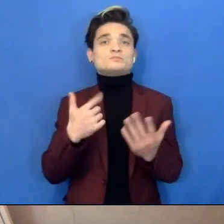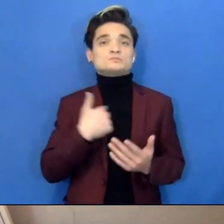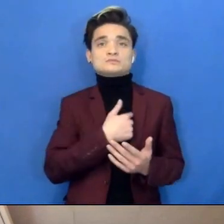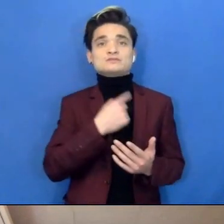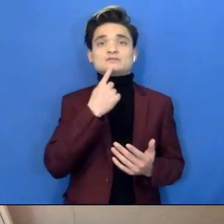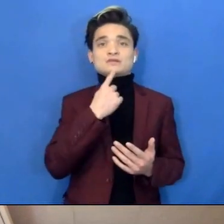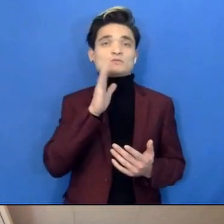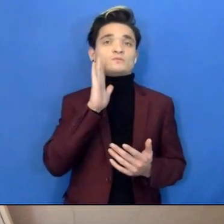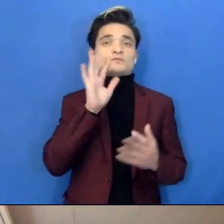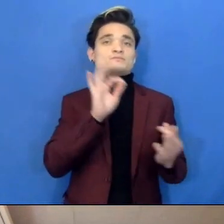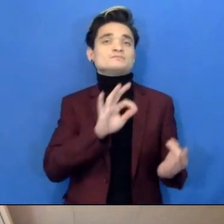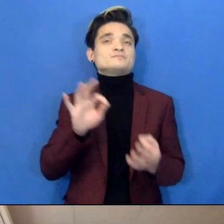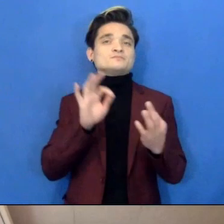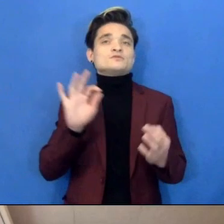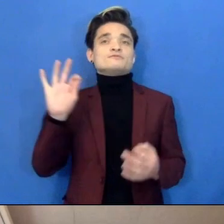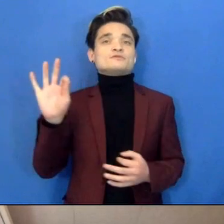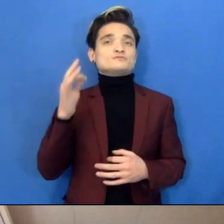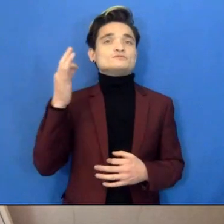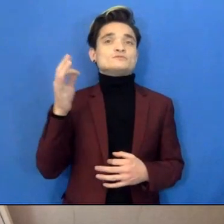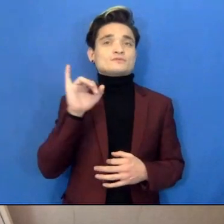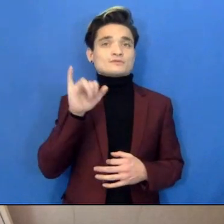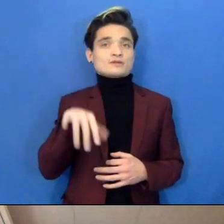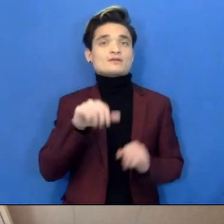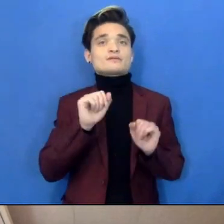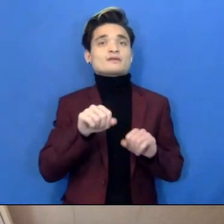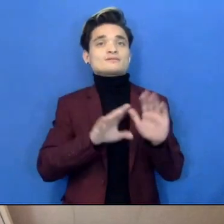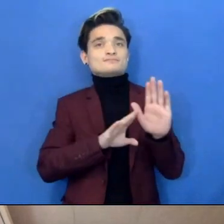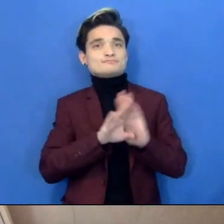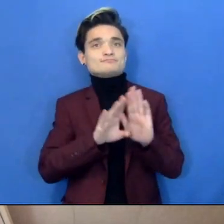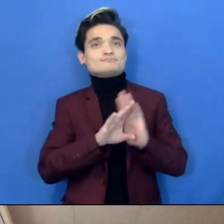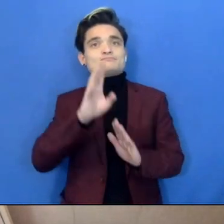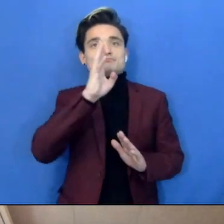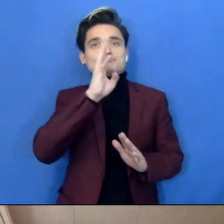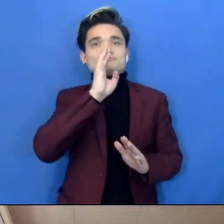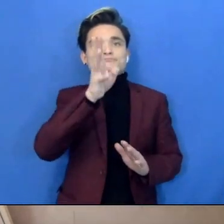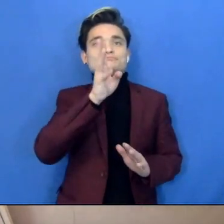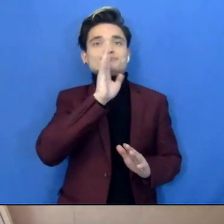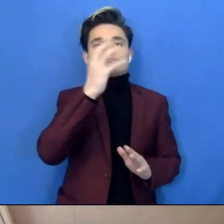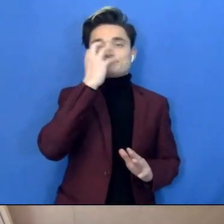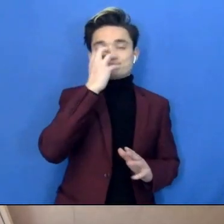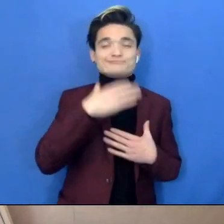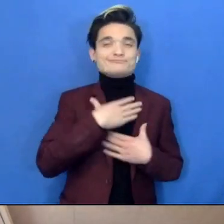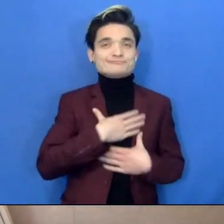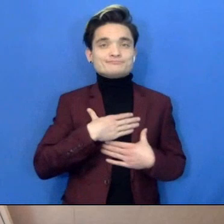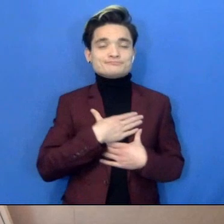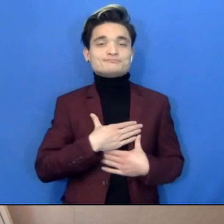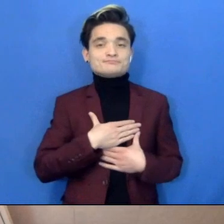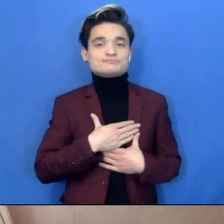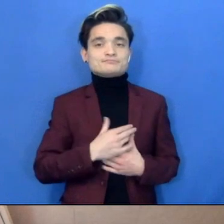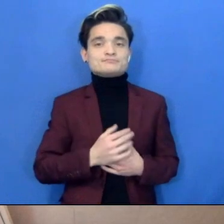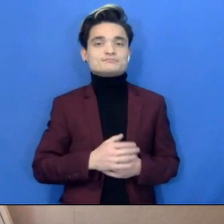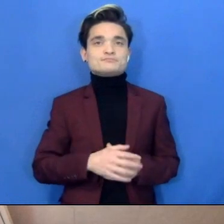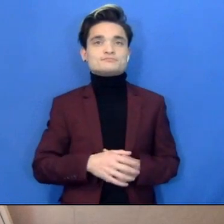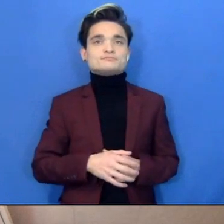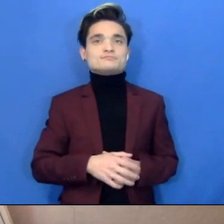these guys is very self-assured unless we share a moment together like, oh, shit, we don't know where we